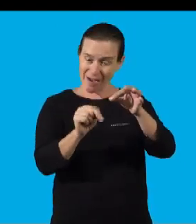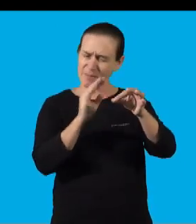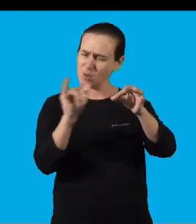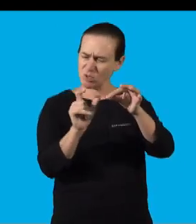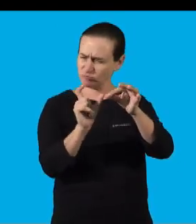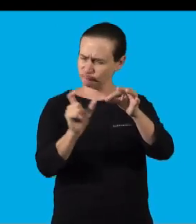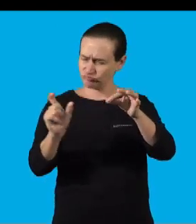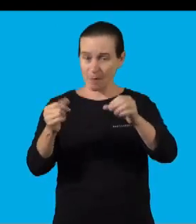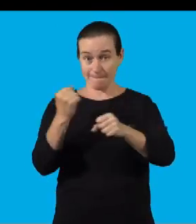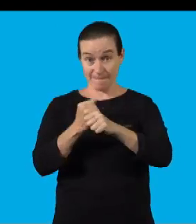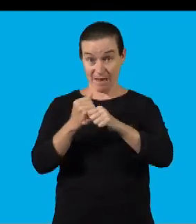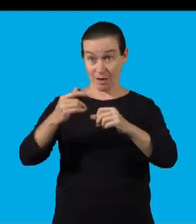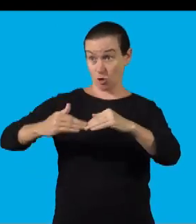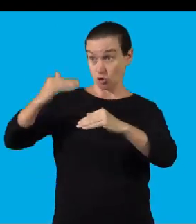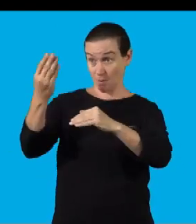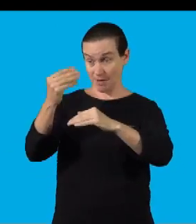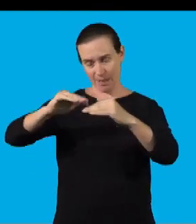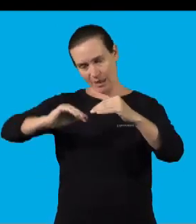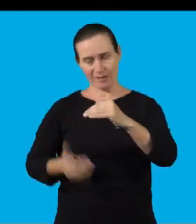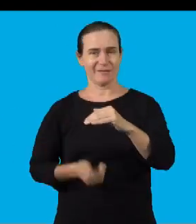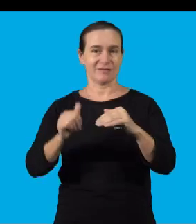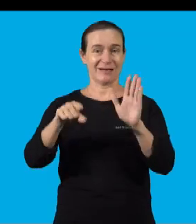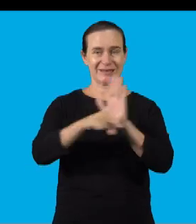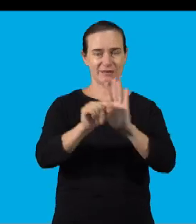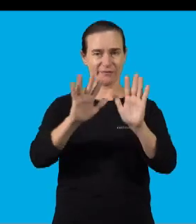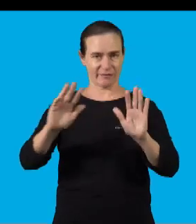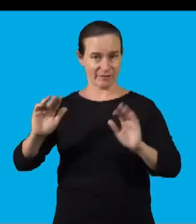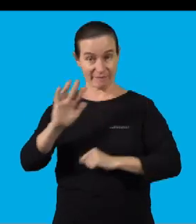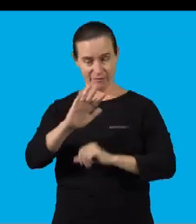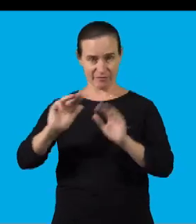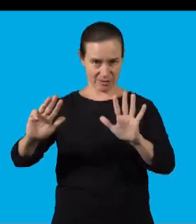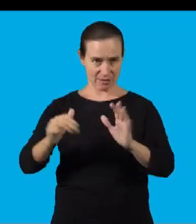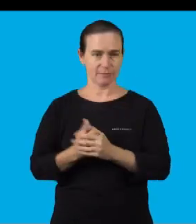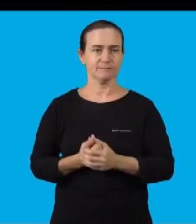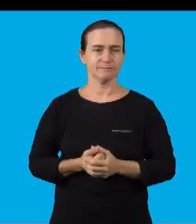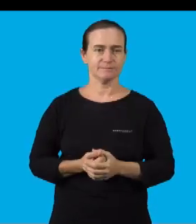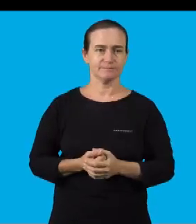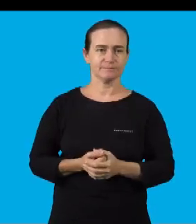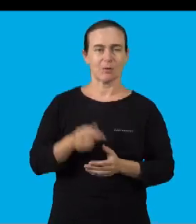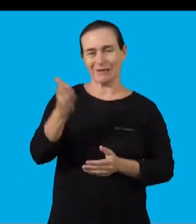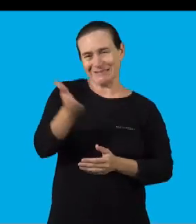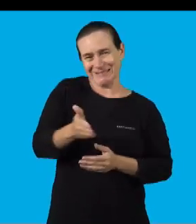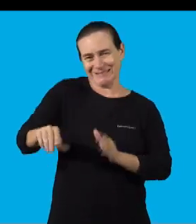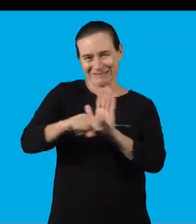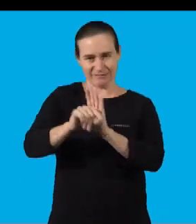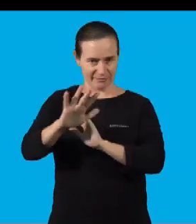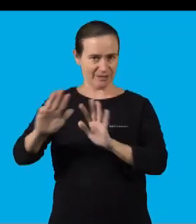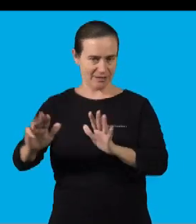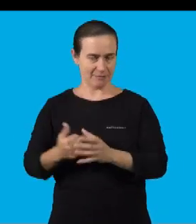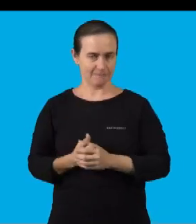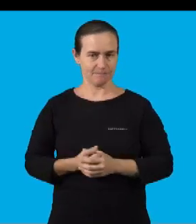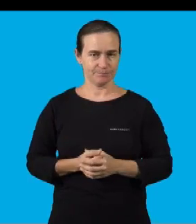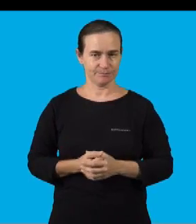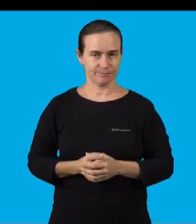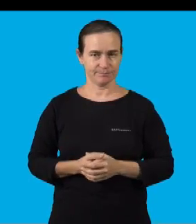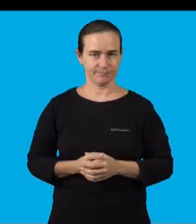the numerator less than negative 59. So we've taken that sentence and we've translated it into